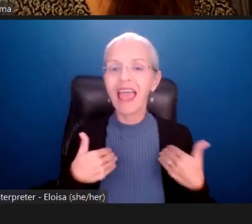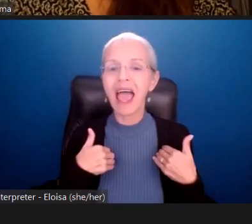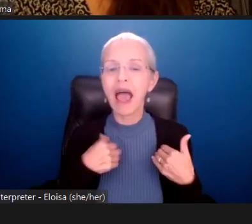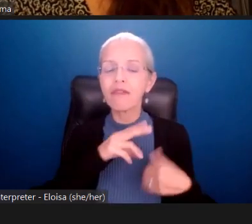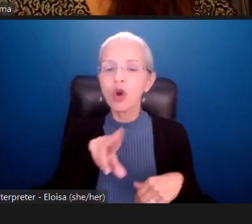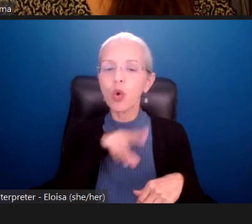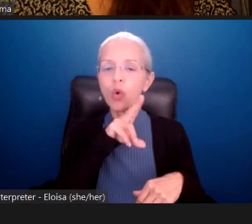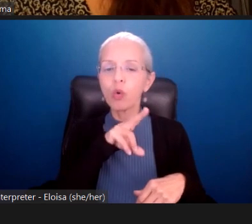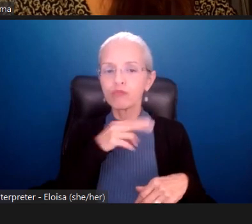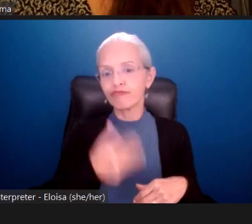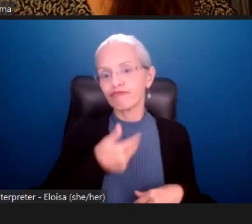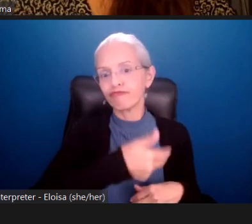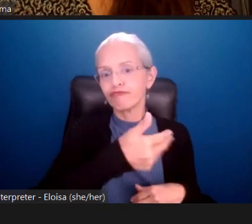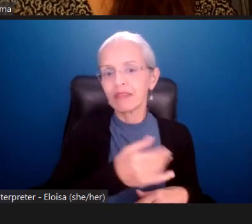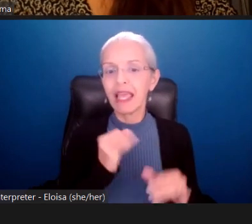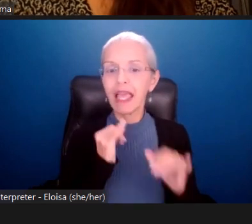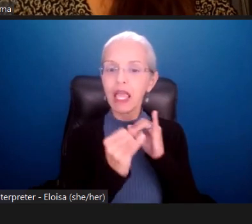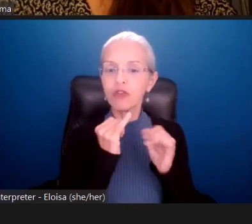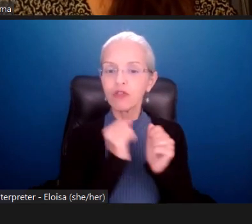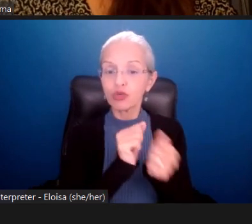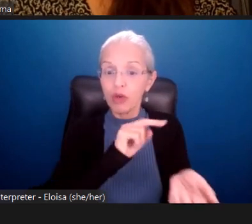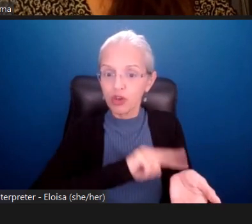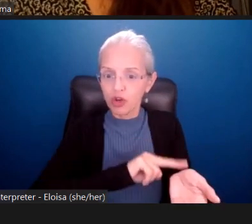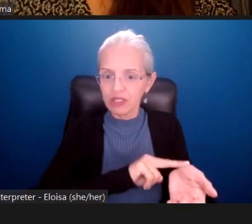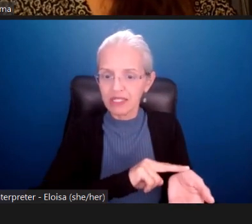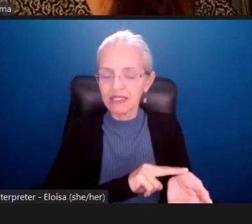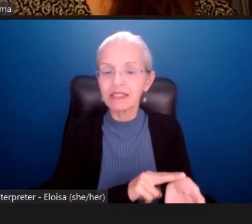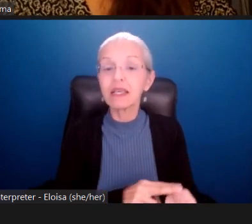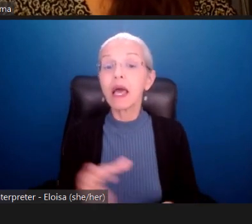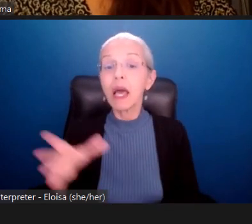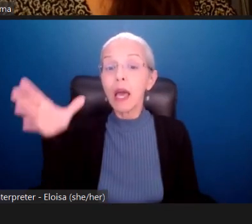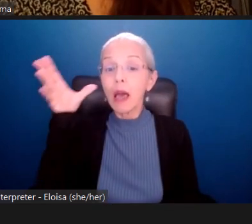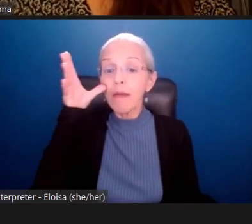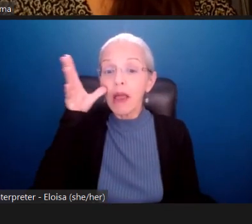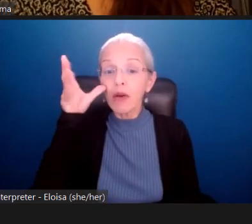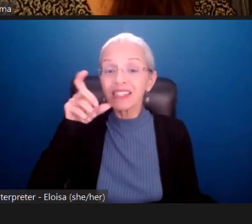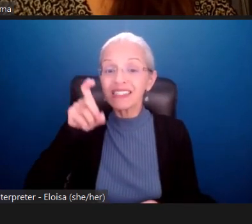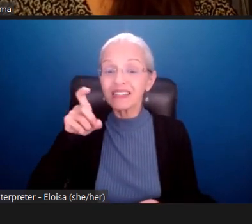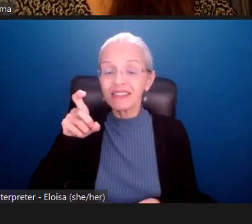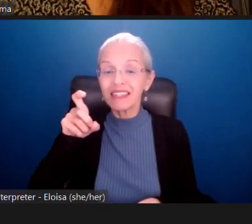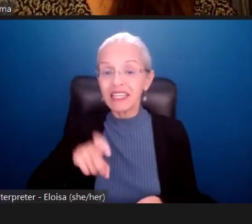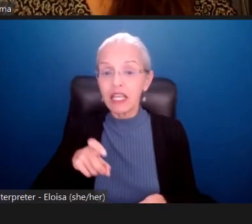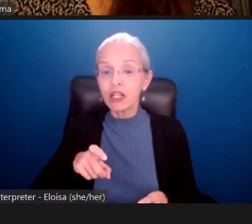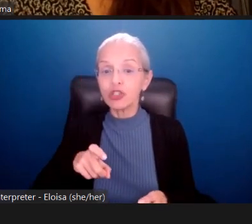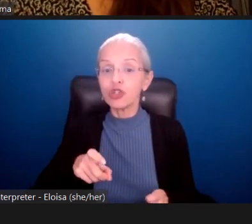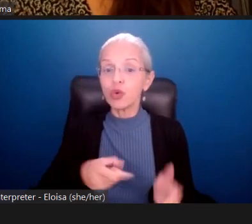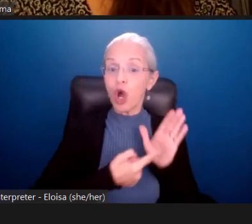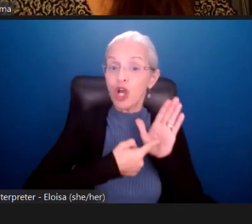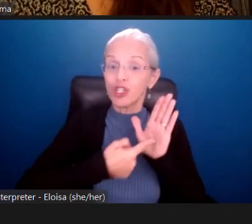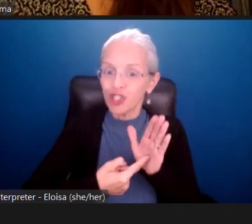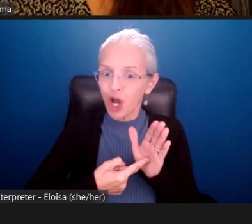management team. Parents have to take their babies and have a physical look at the mom and child to continue.